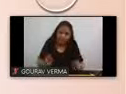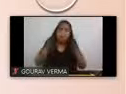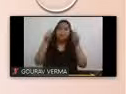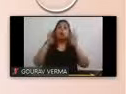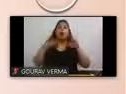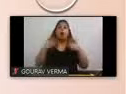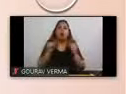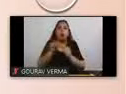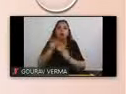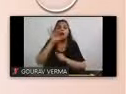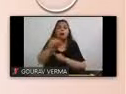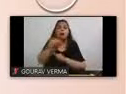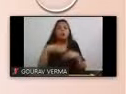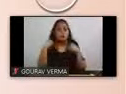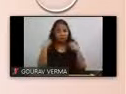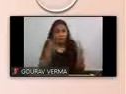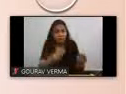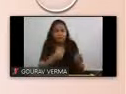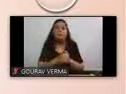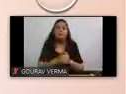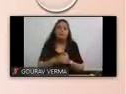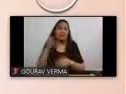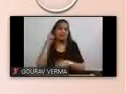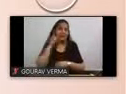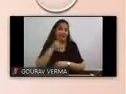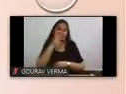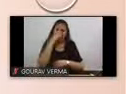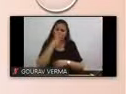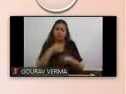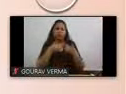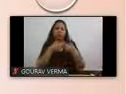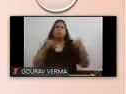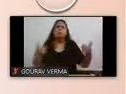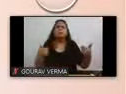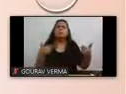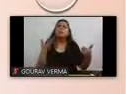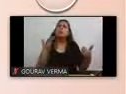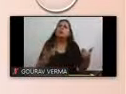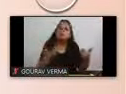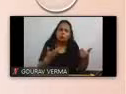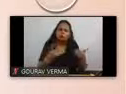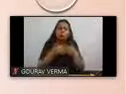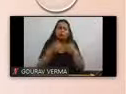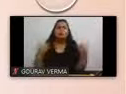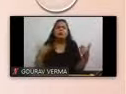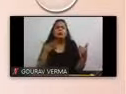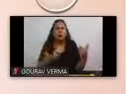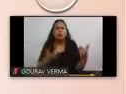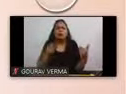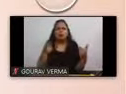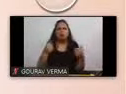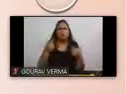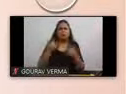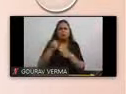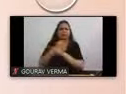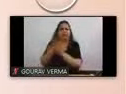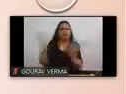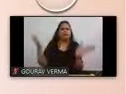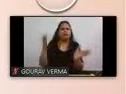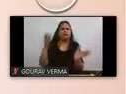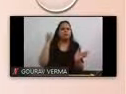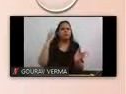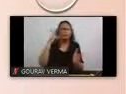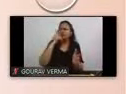jo deaf blind hain, unko hum kyun alag rakhte hain, wo bhi ek general bachchon ke samuday ka hissa bane.